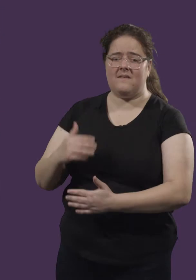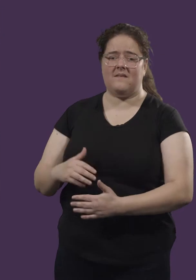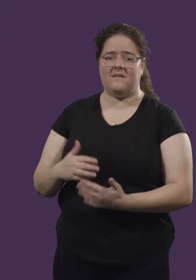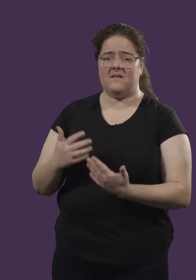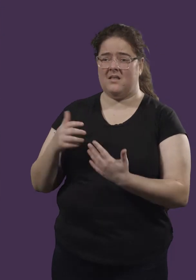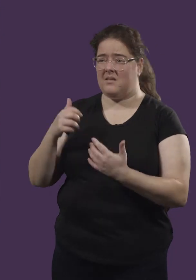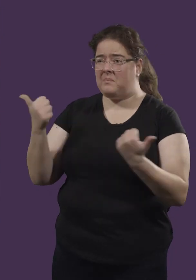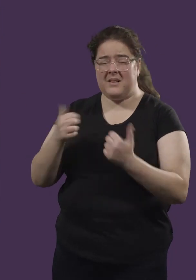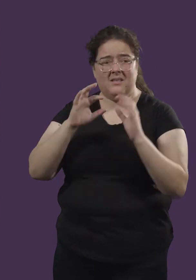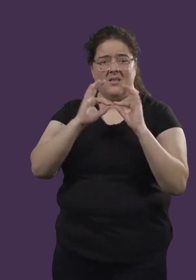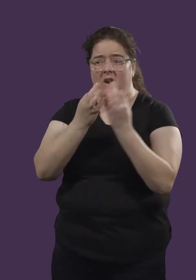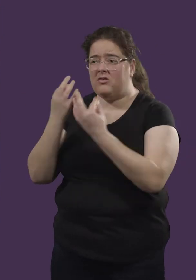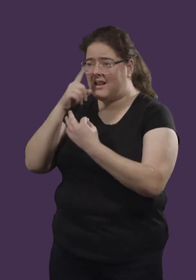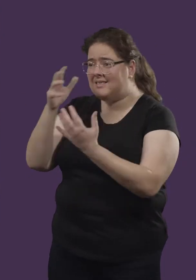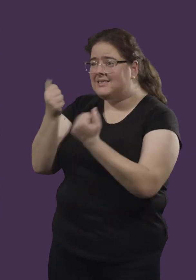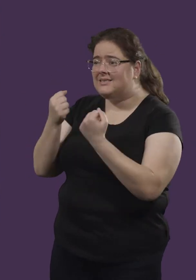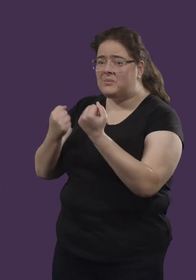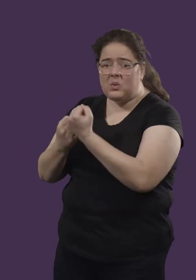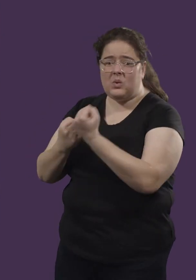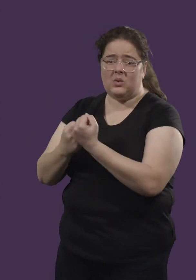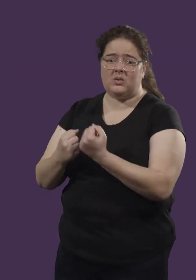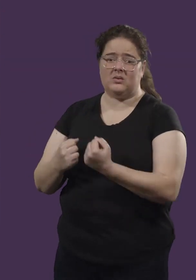lots of places you can go for support. You